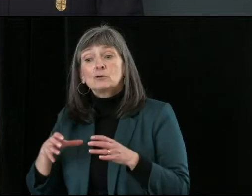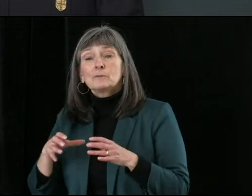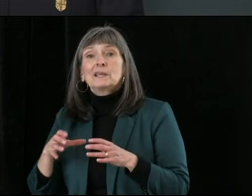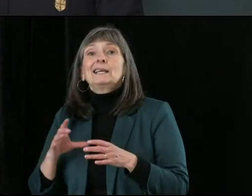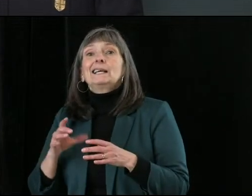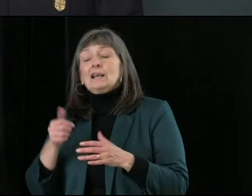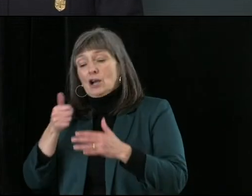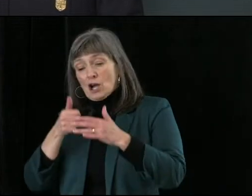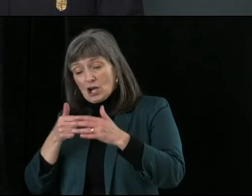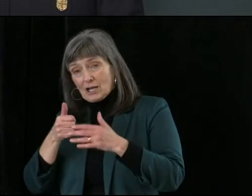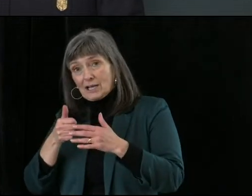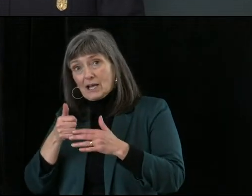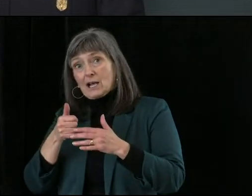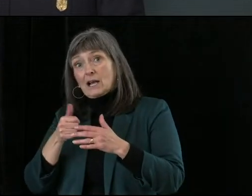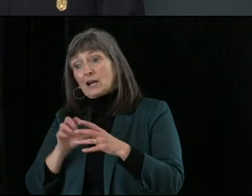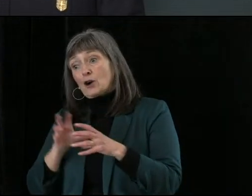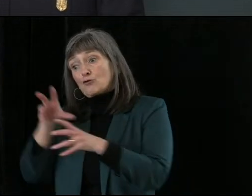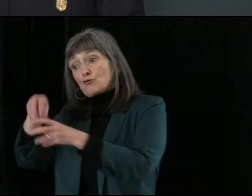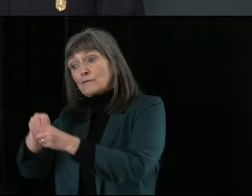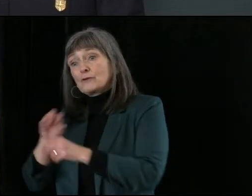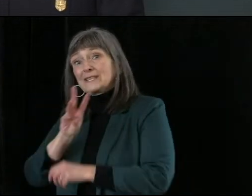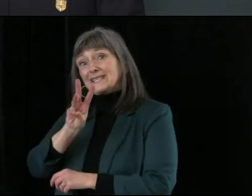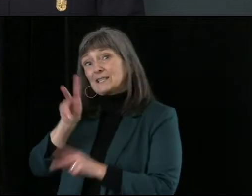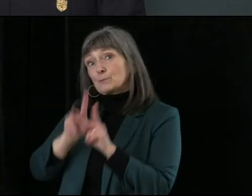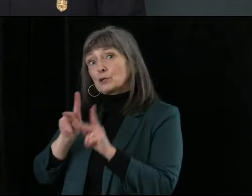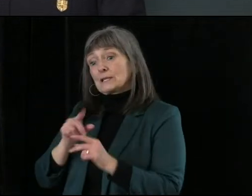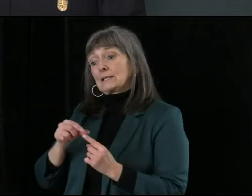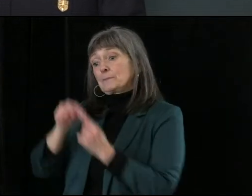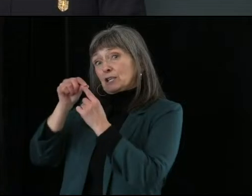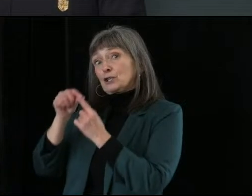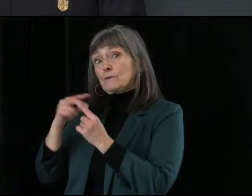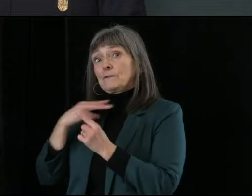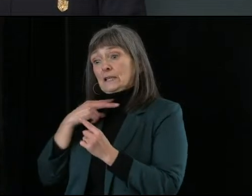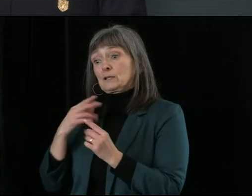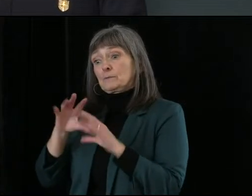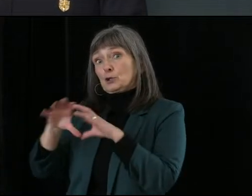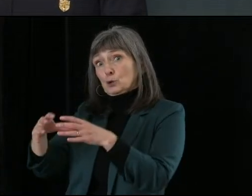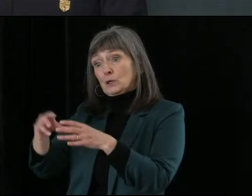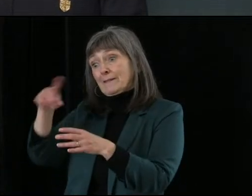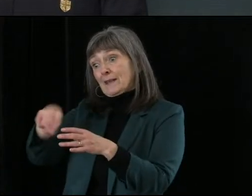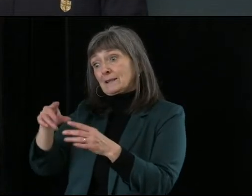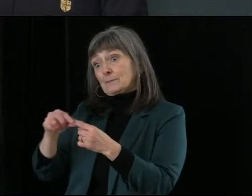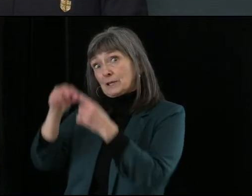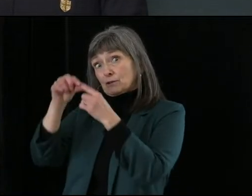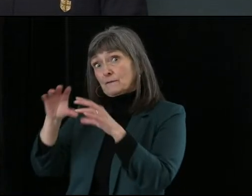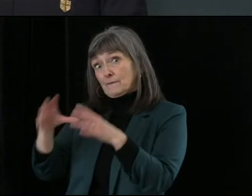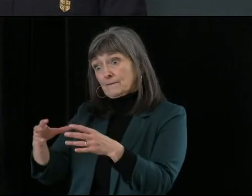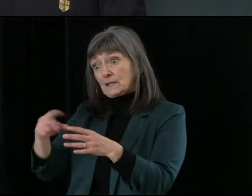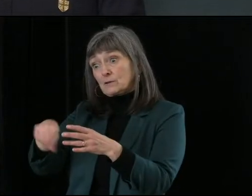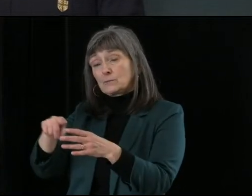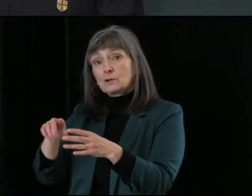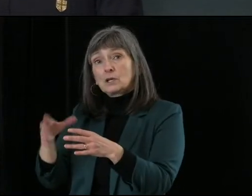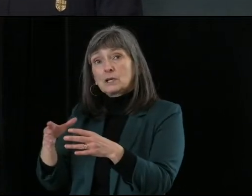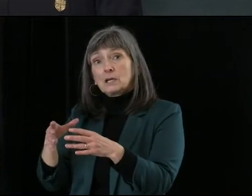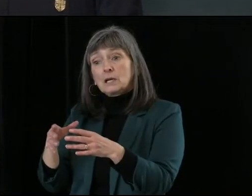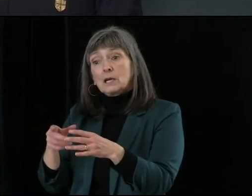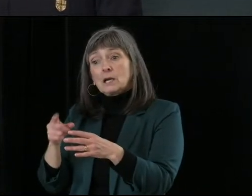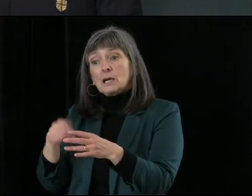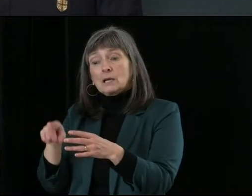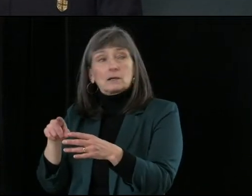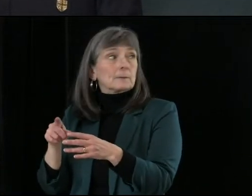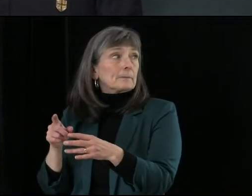larger 6-person special victims unit, which is designated to